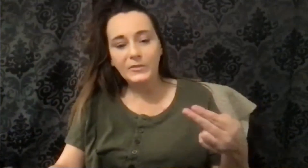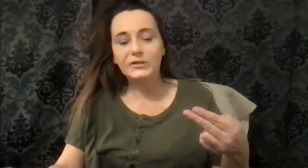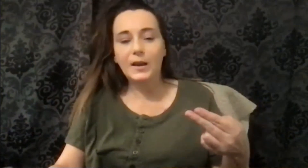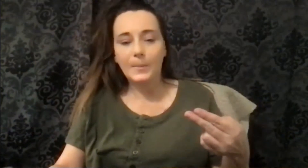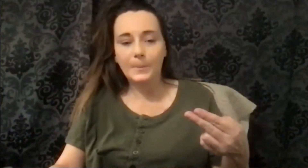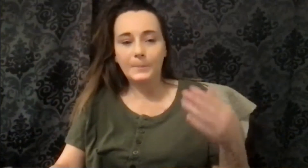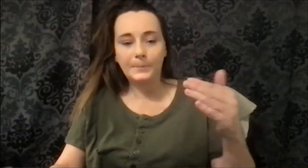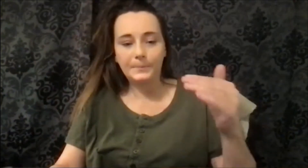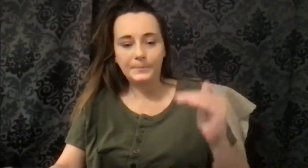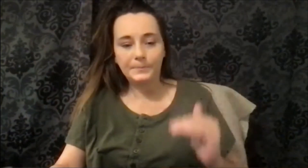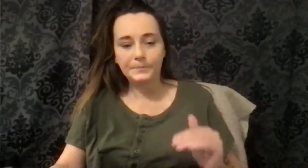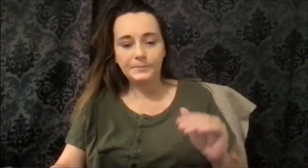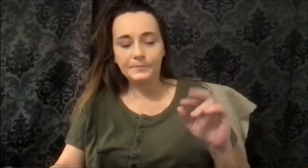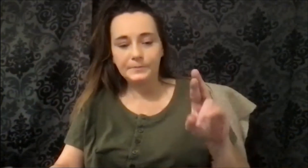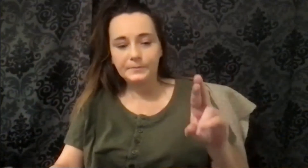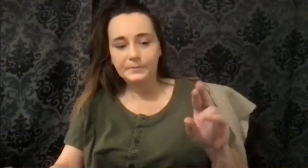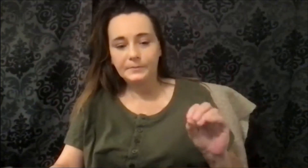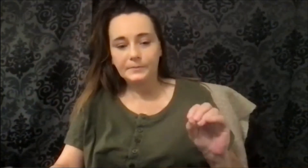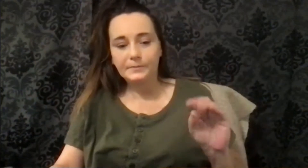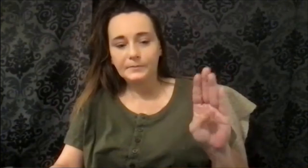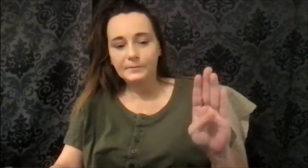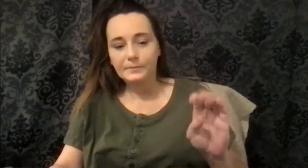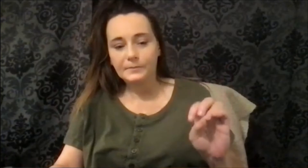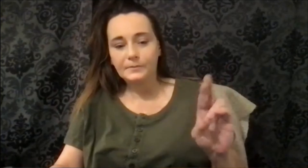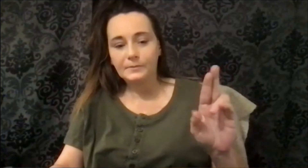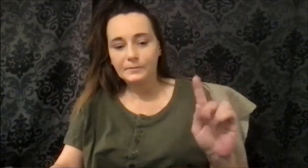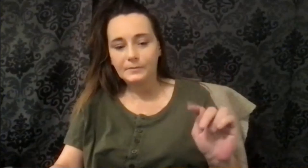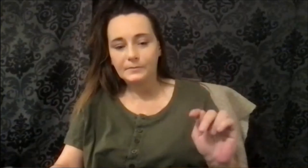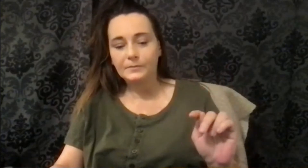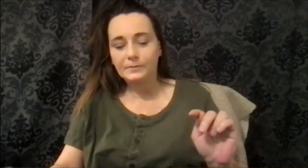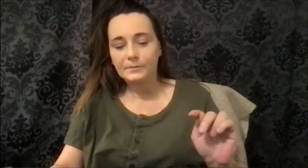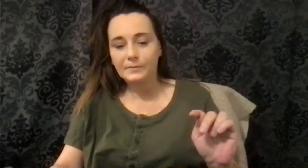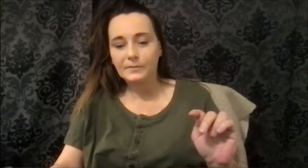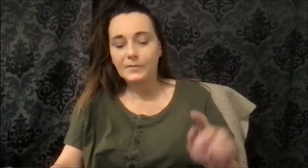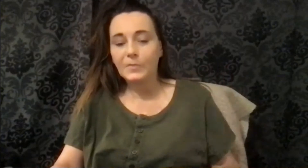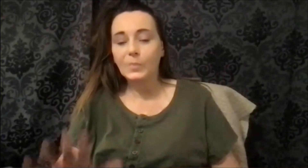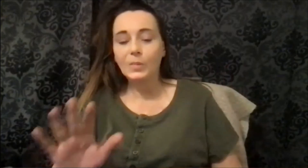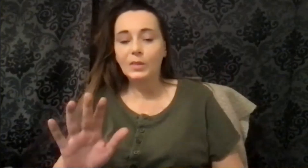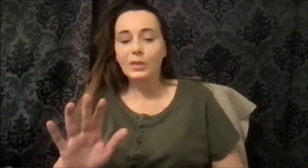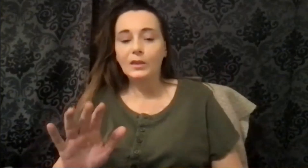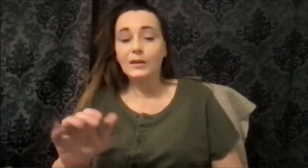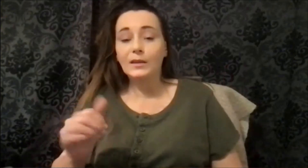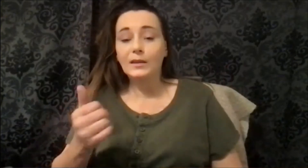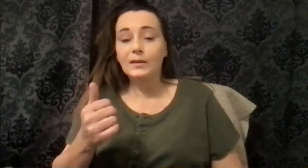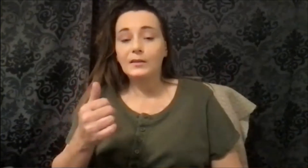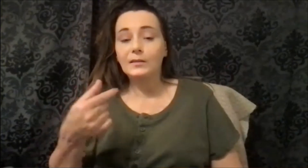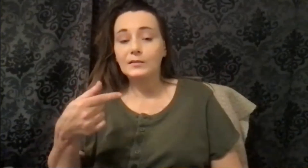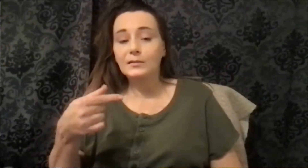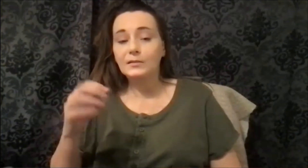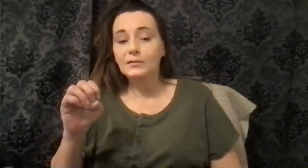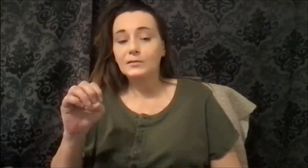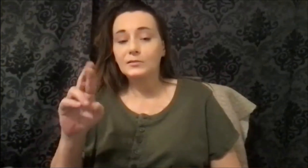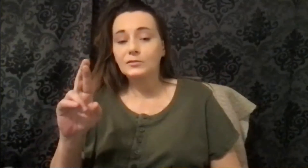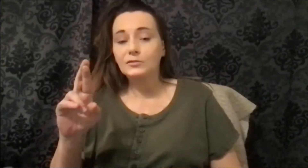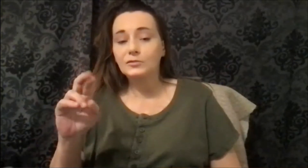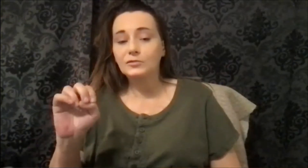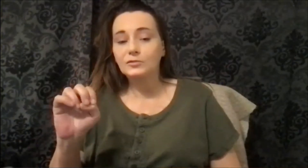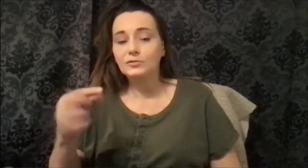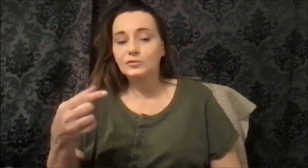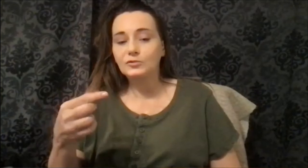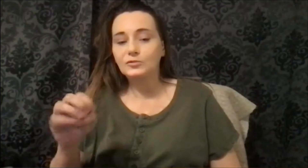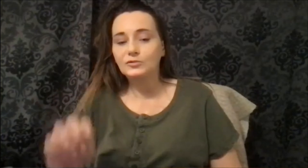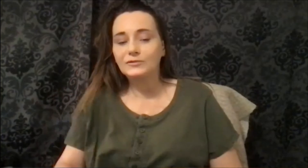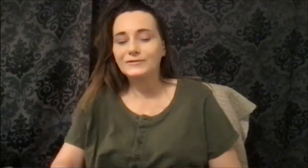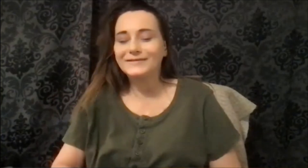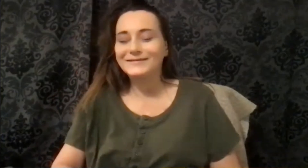Robert. No, okay, good. Okay, are there any other questions, George? My name's George.